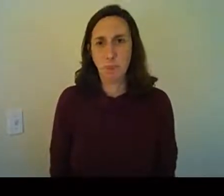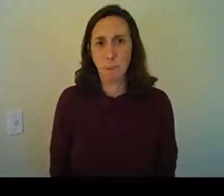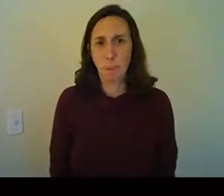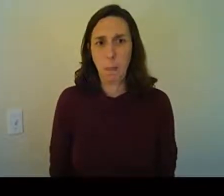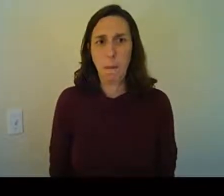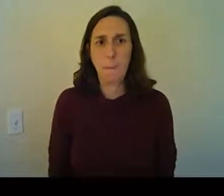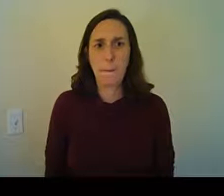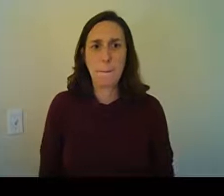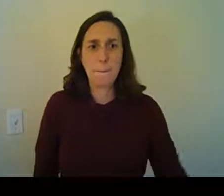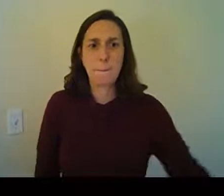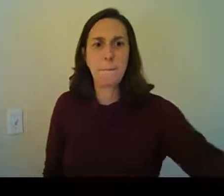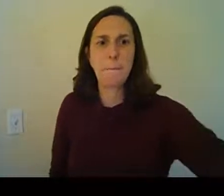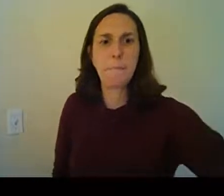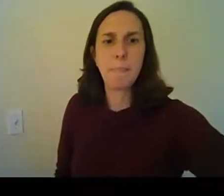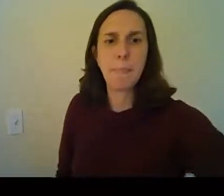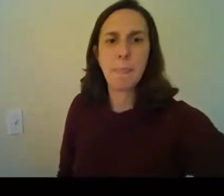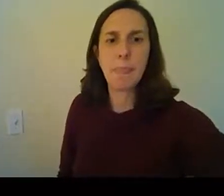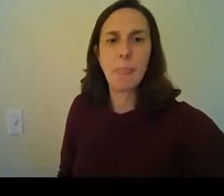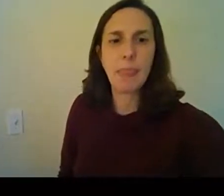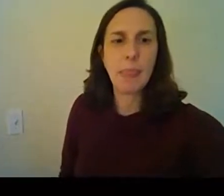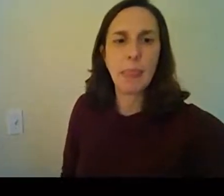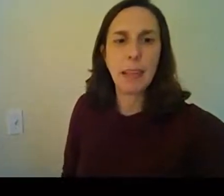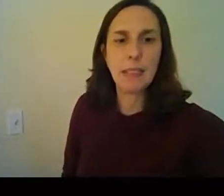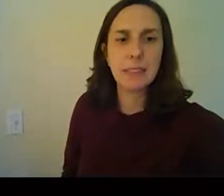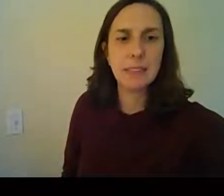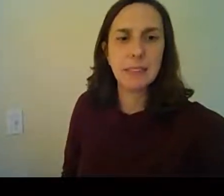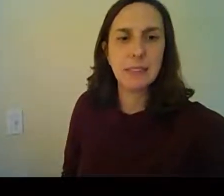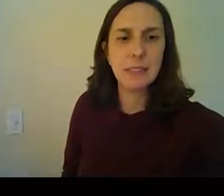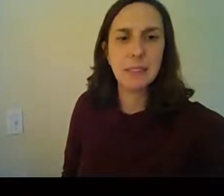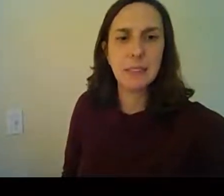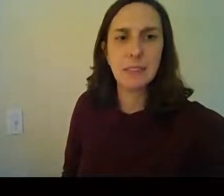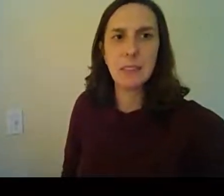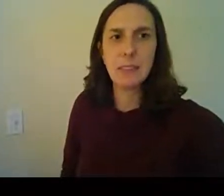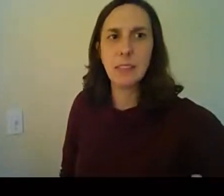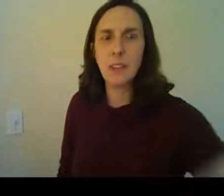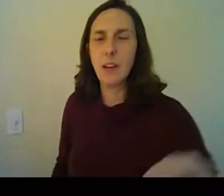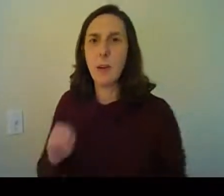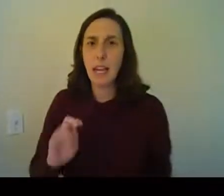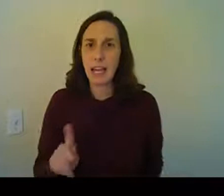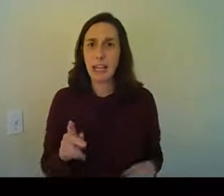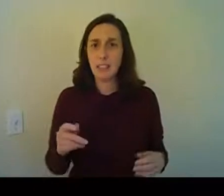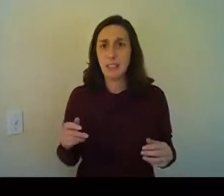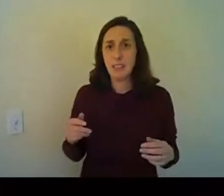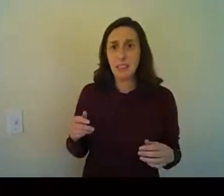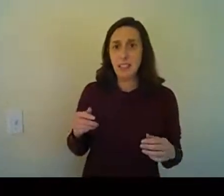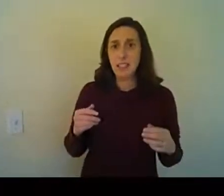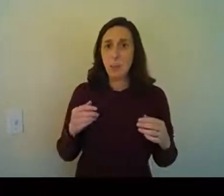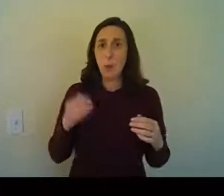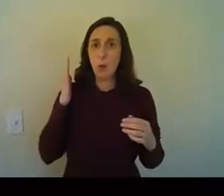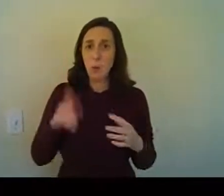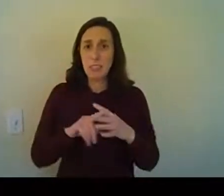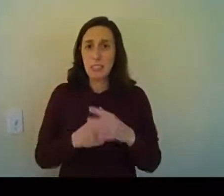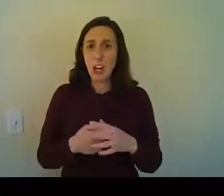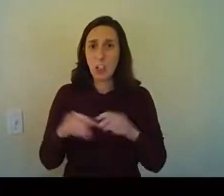it, and we'll see what happens to it. And the reason I say we're going to start doing algebra with